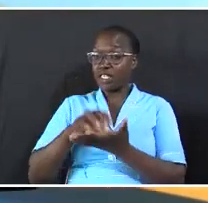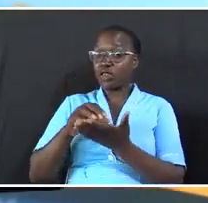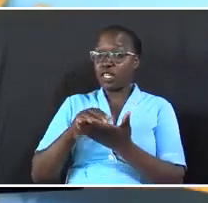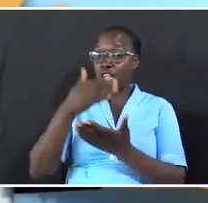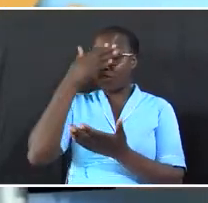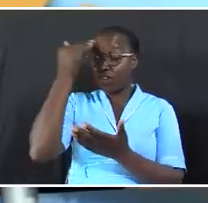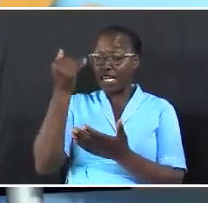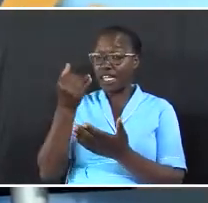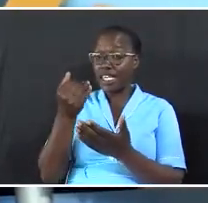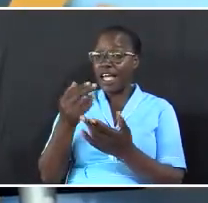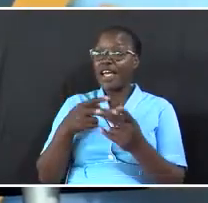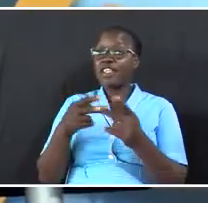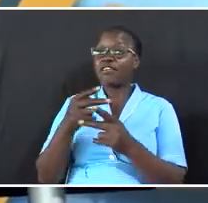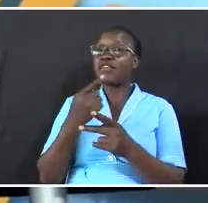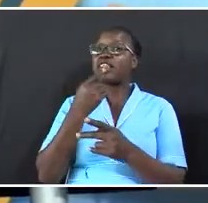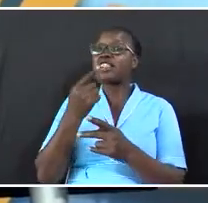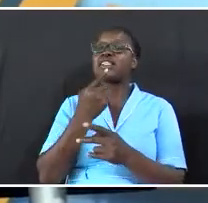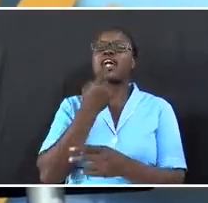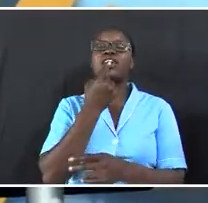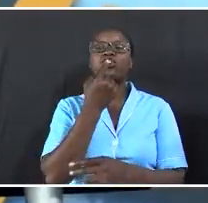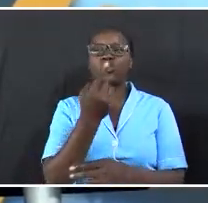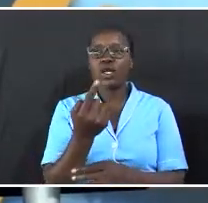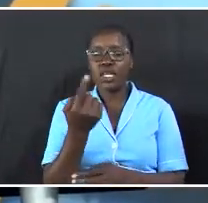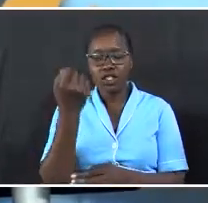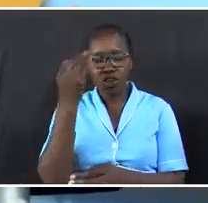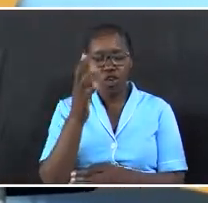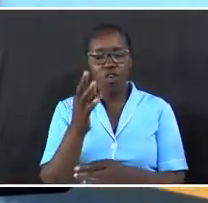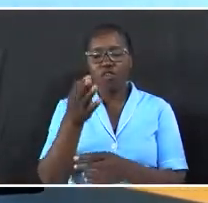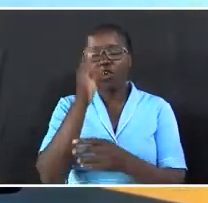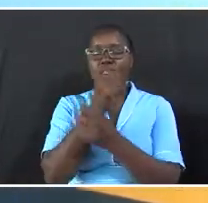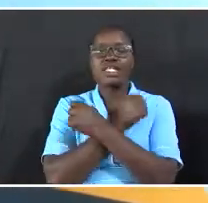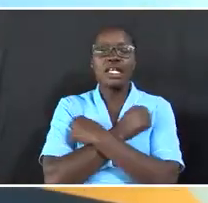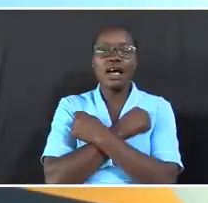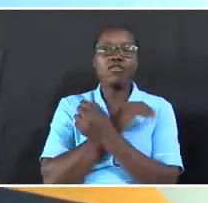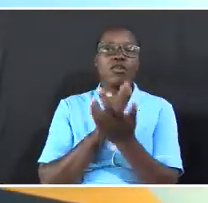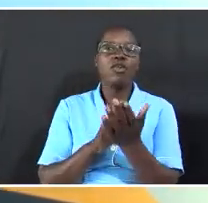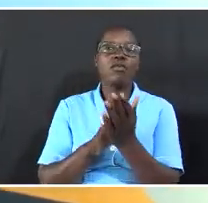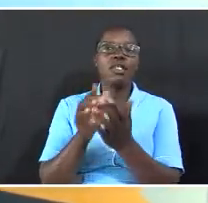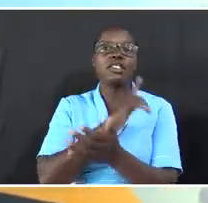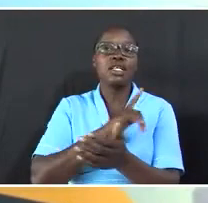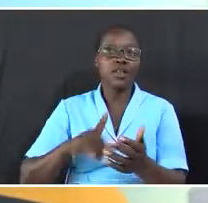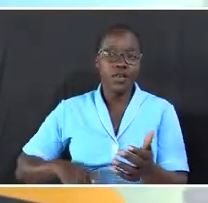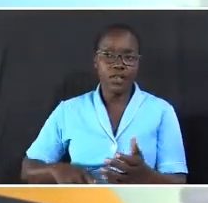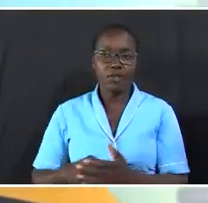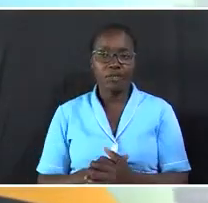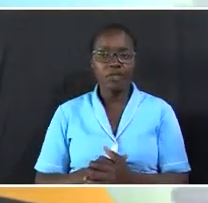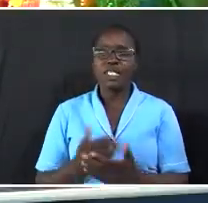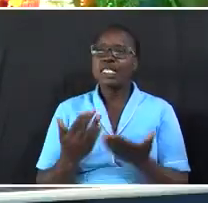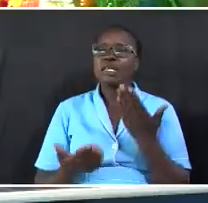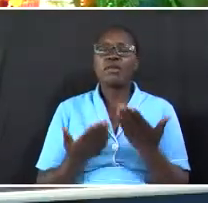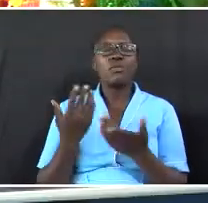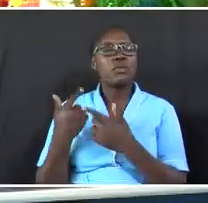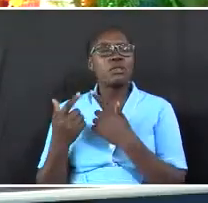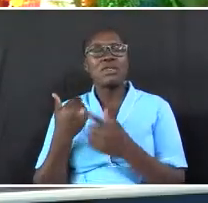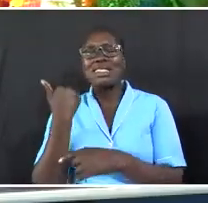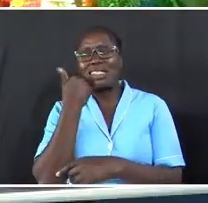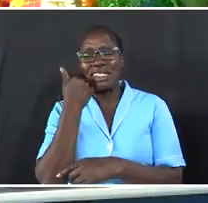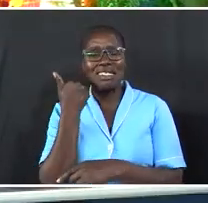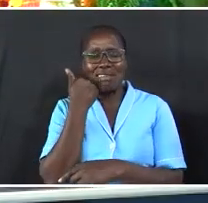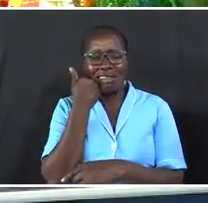very thing, the assurance of God's love. Praise God. Maybe you are going through